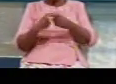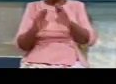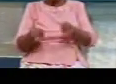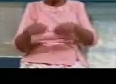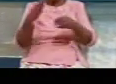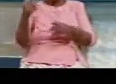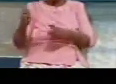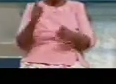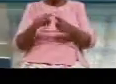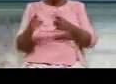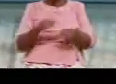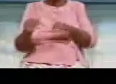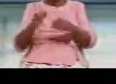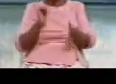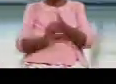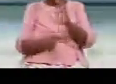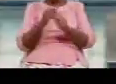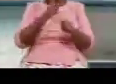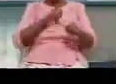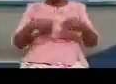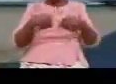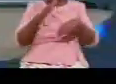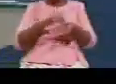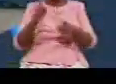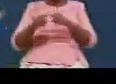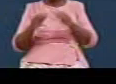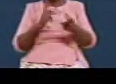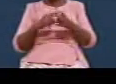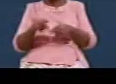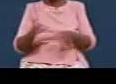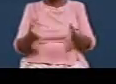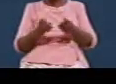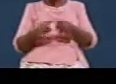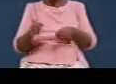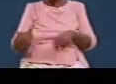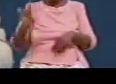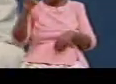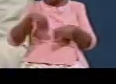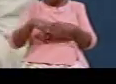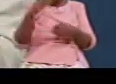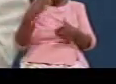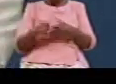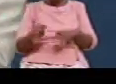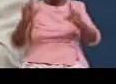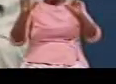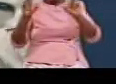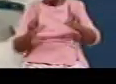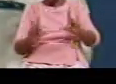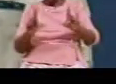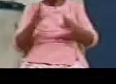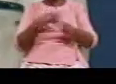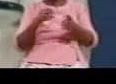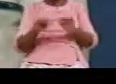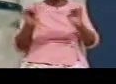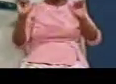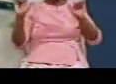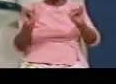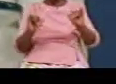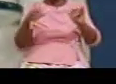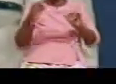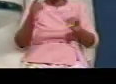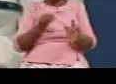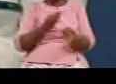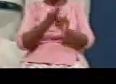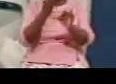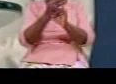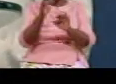he has called you to do. And he wants to find out the gauge and the level and the measure of your faithfulness.